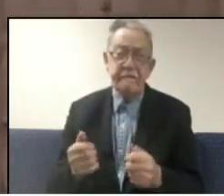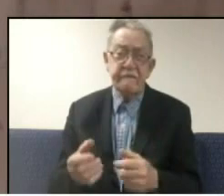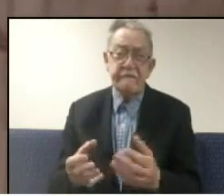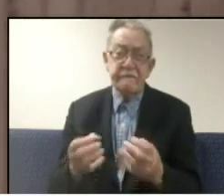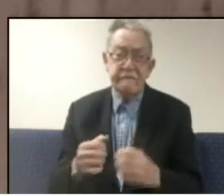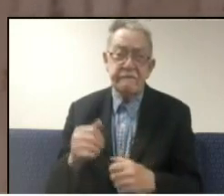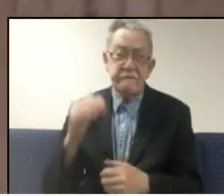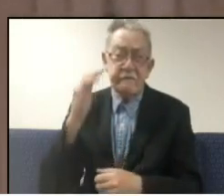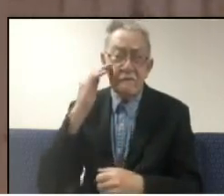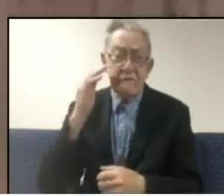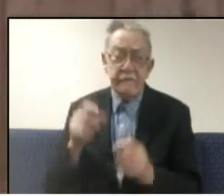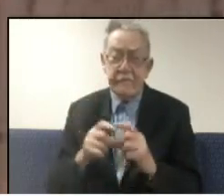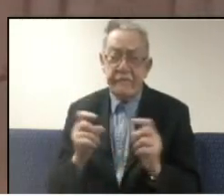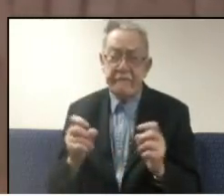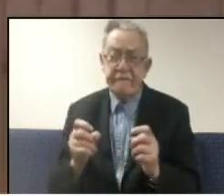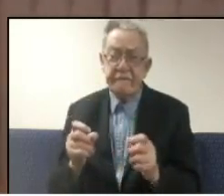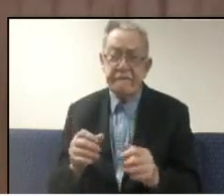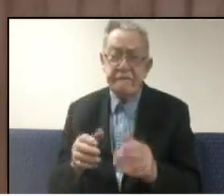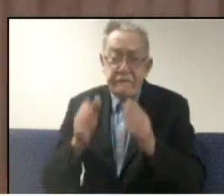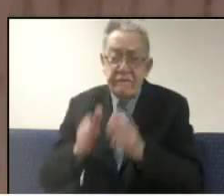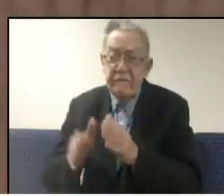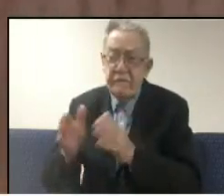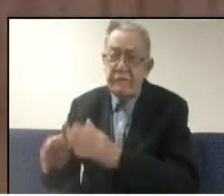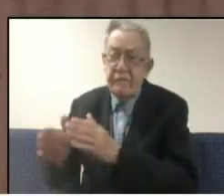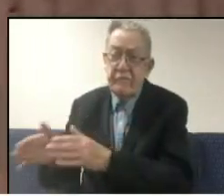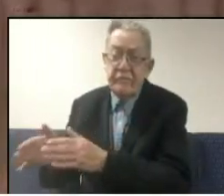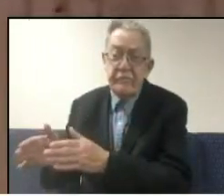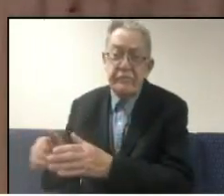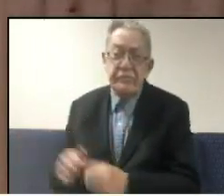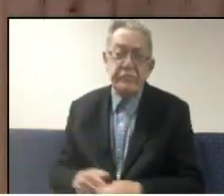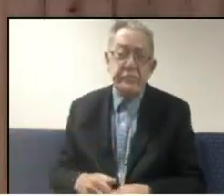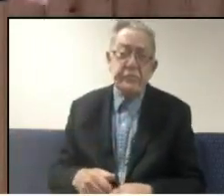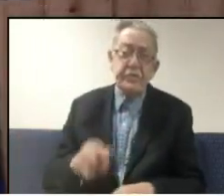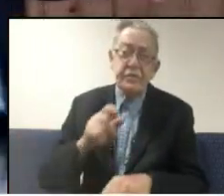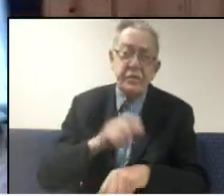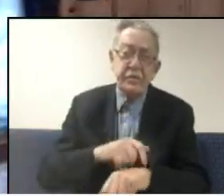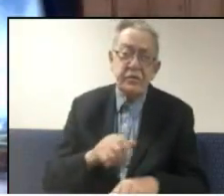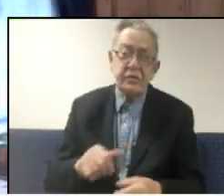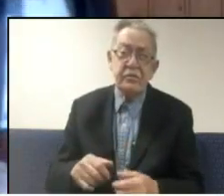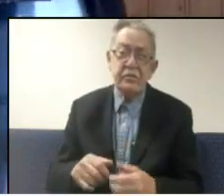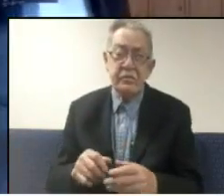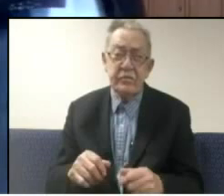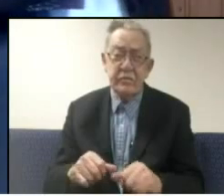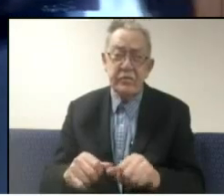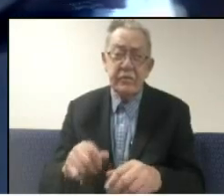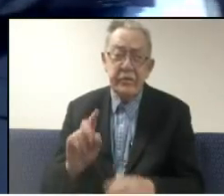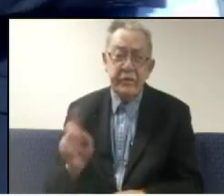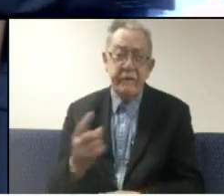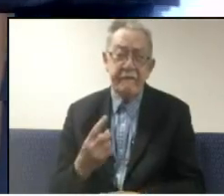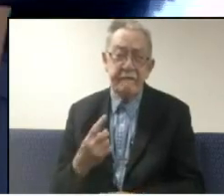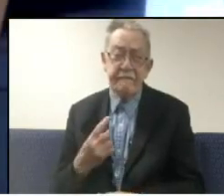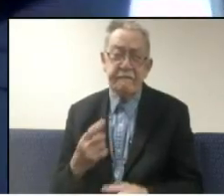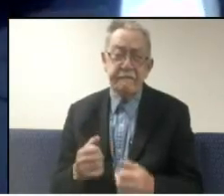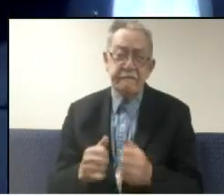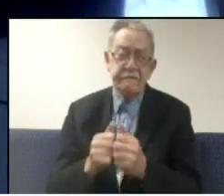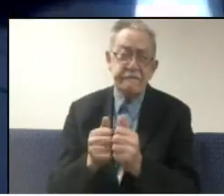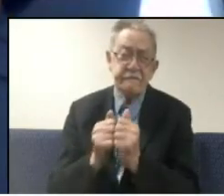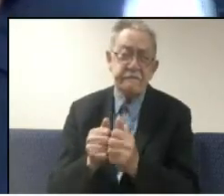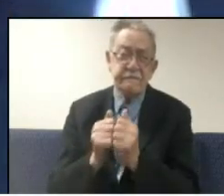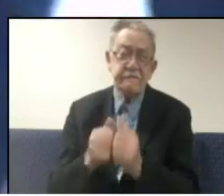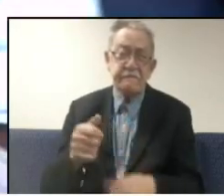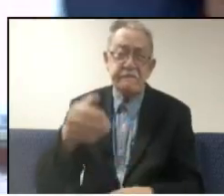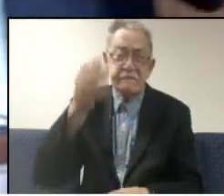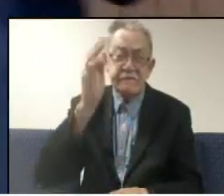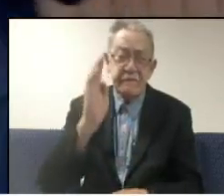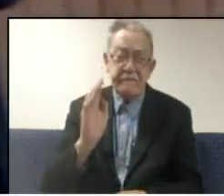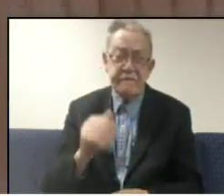Your greatest preparation is the time you spend alone with God. Amen. Greater than